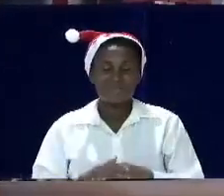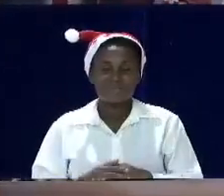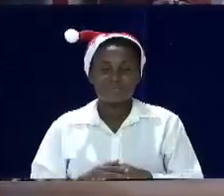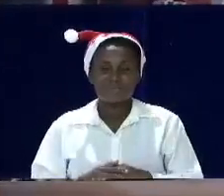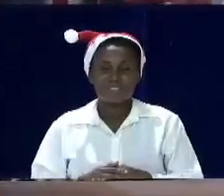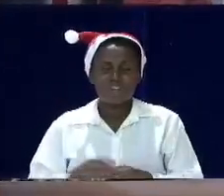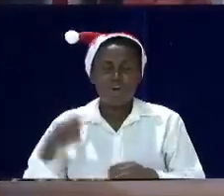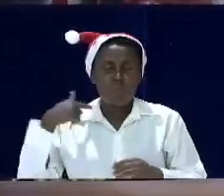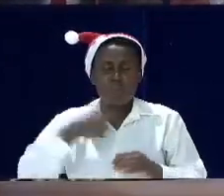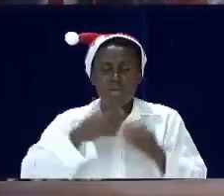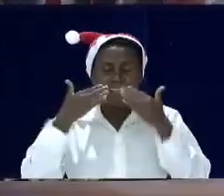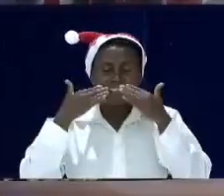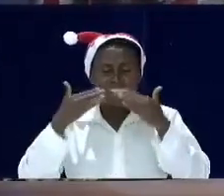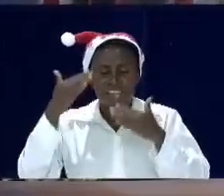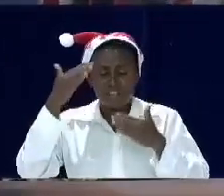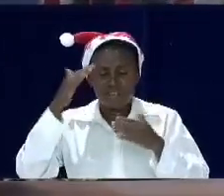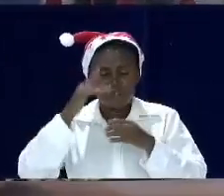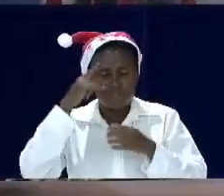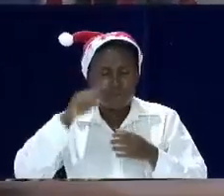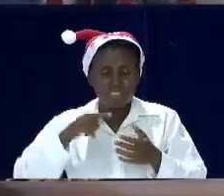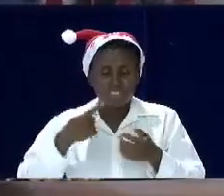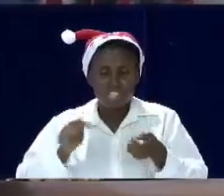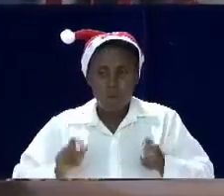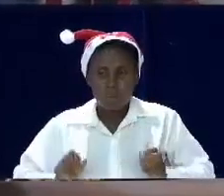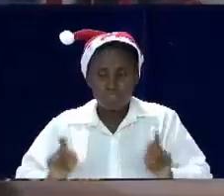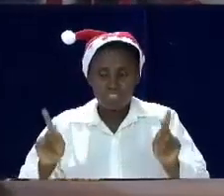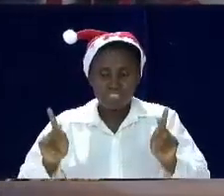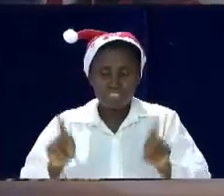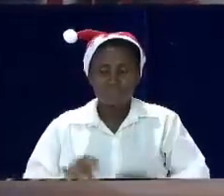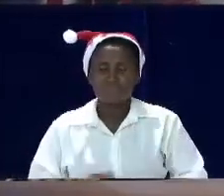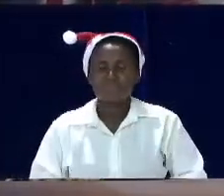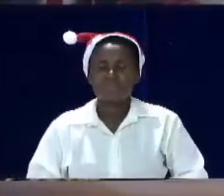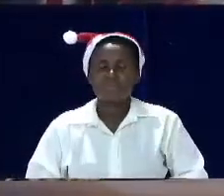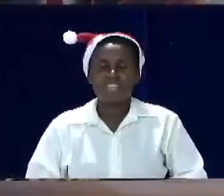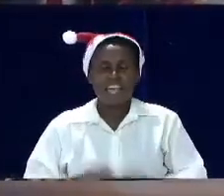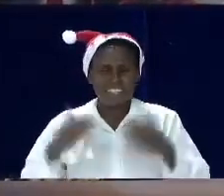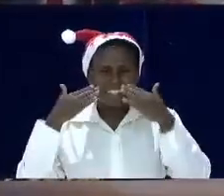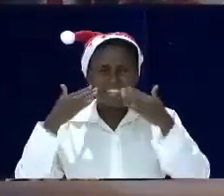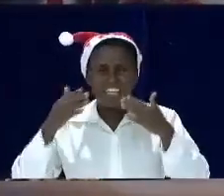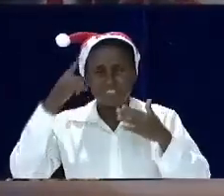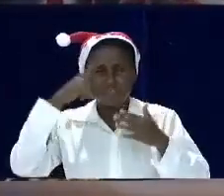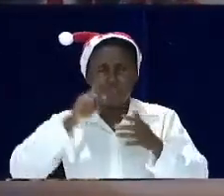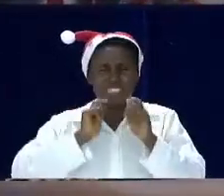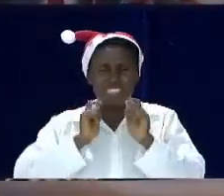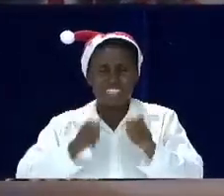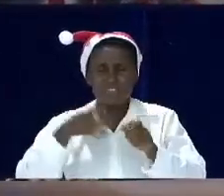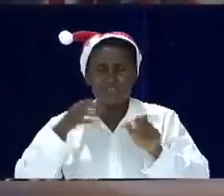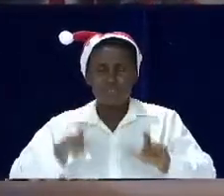We are grateful to you for the opportunity. Thank you for the gift of life.